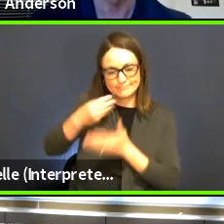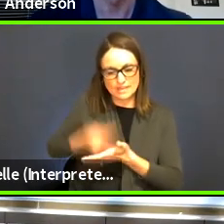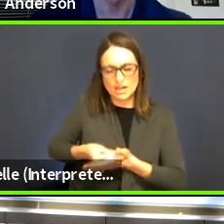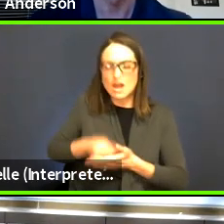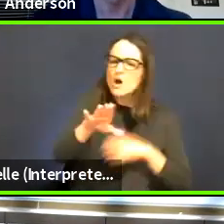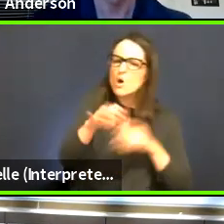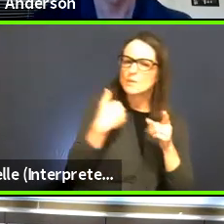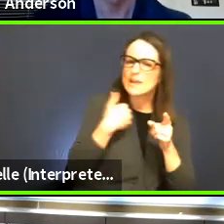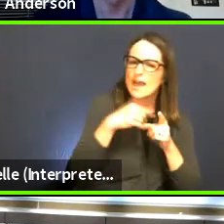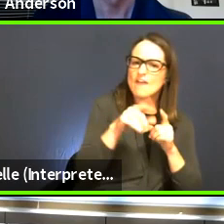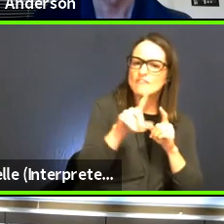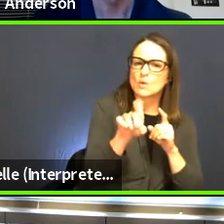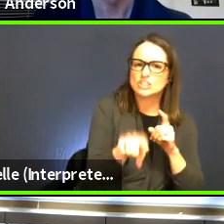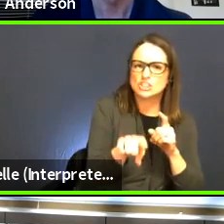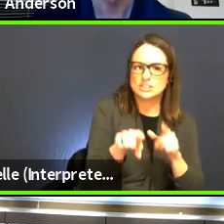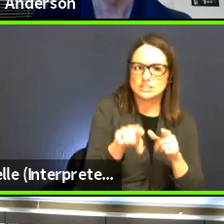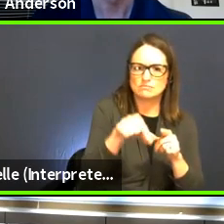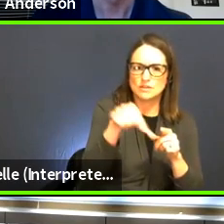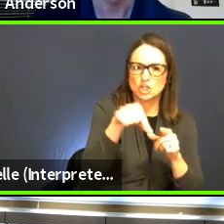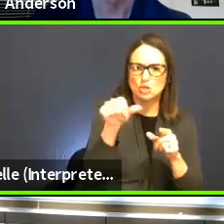okay.